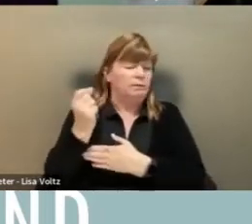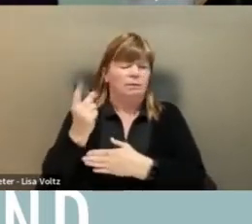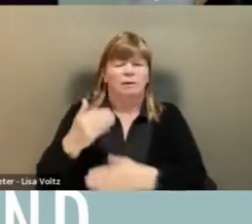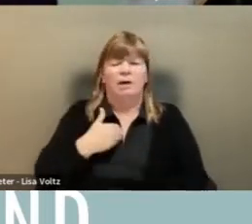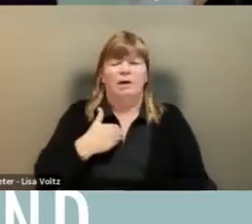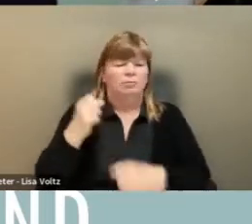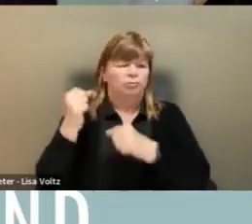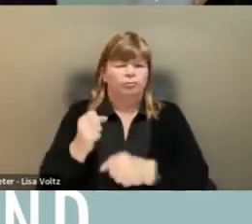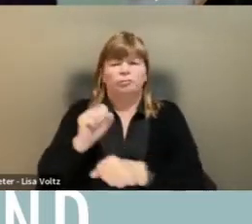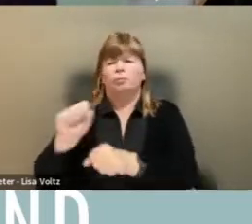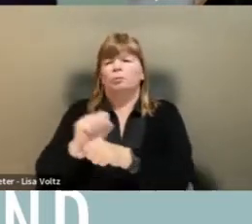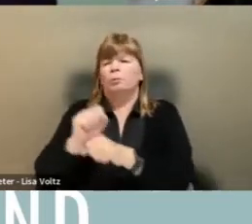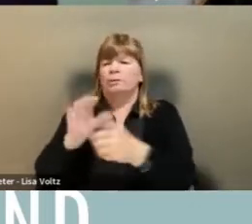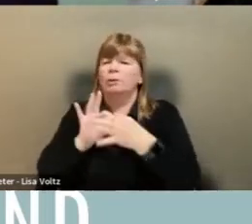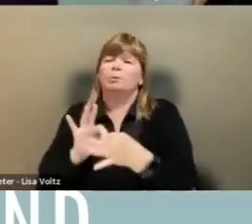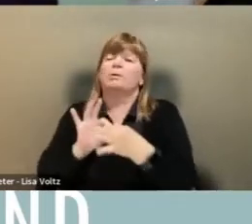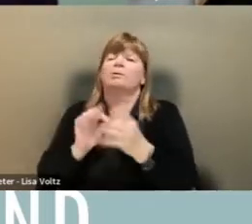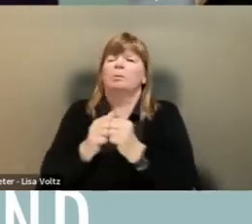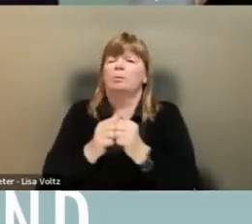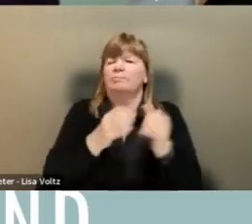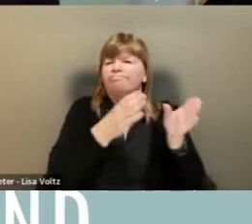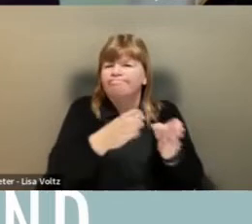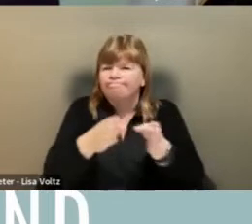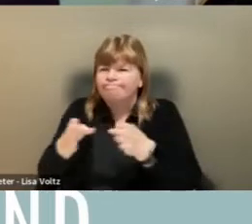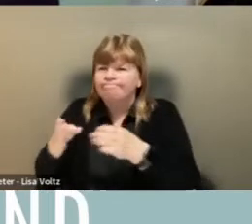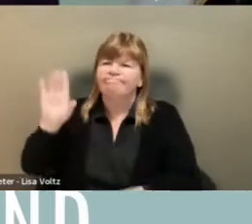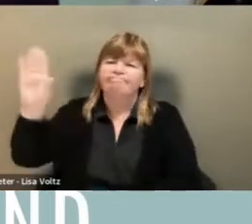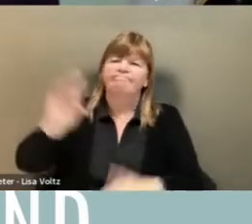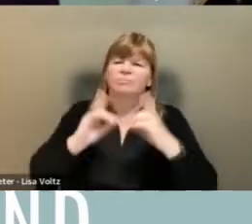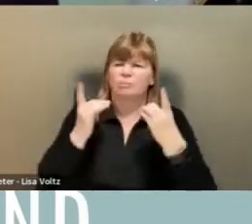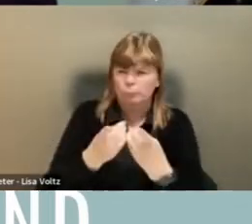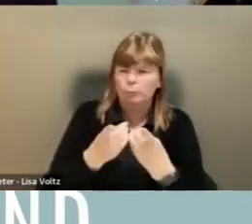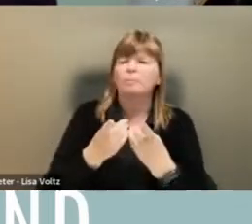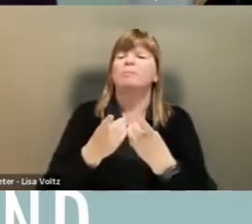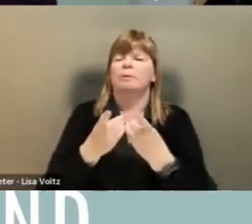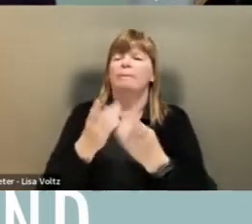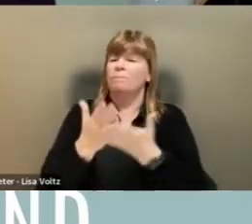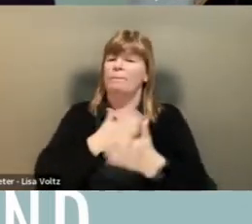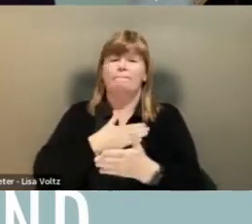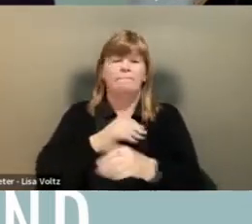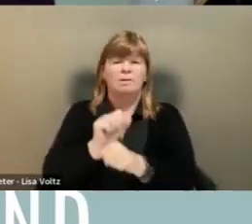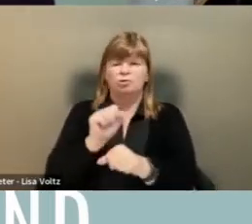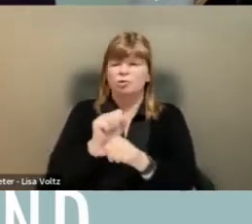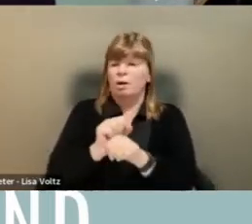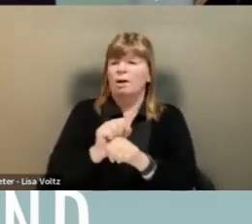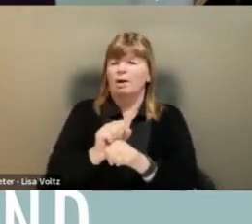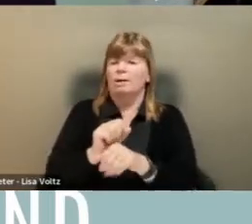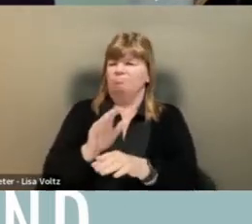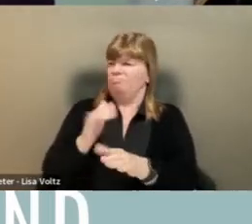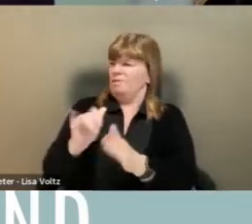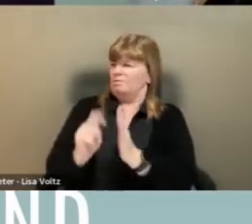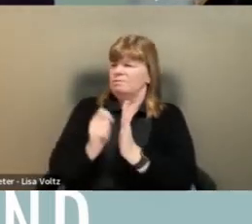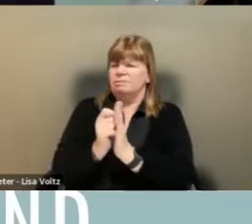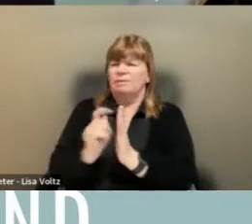strong working relationships with individuals at the department. Part of my job at the time I was